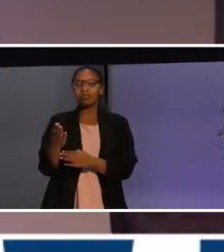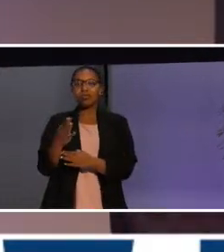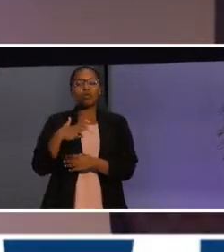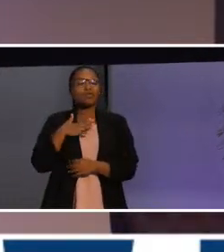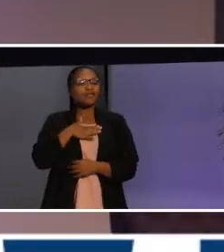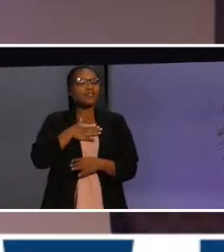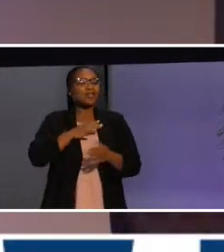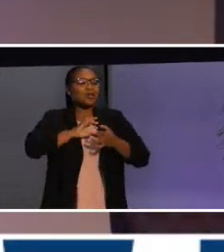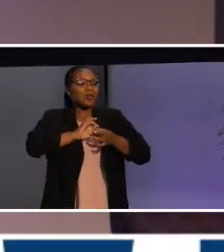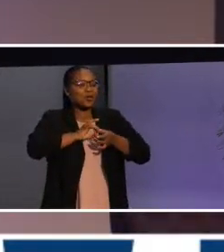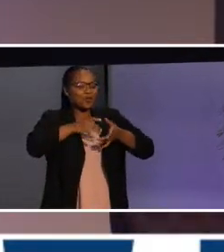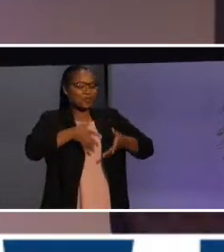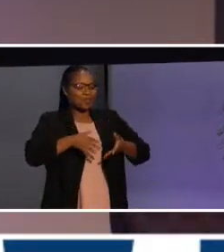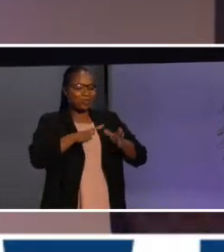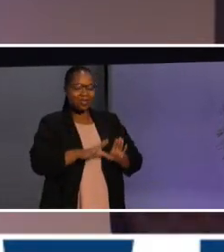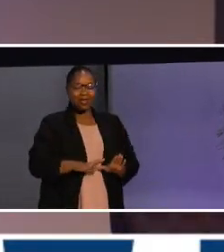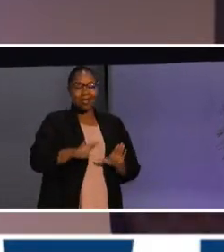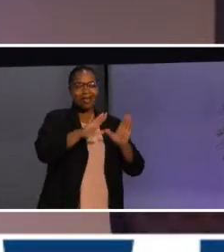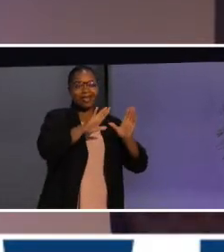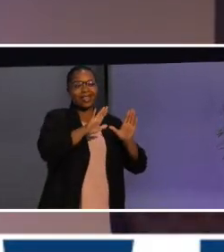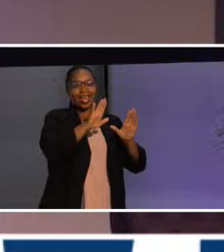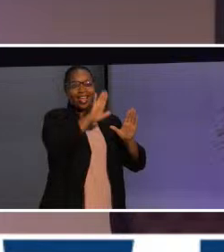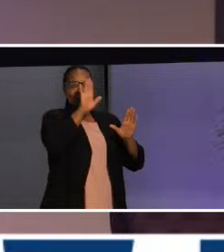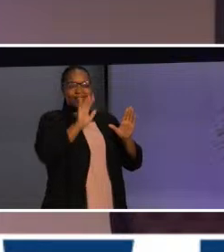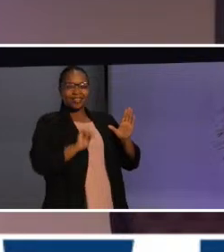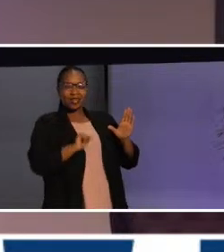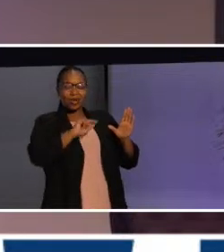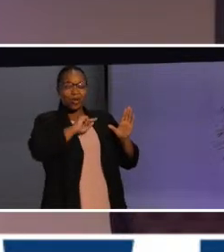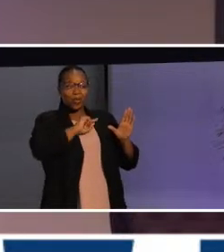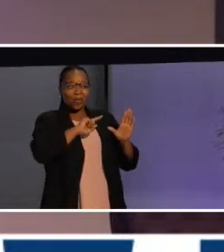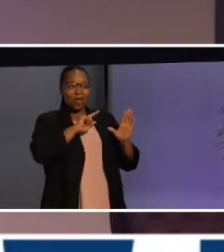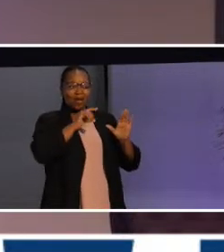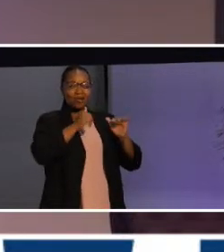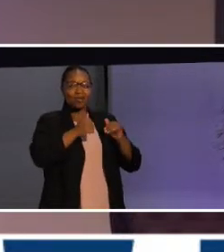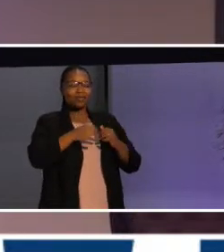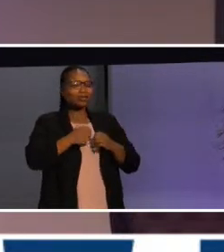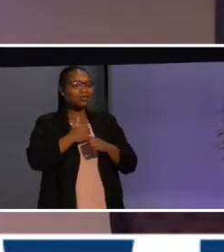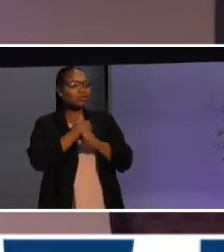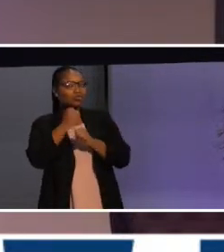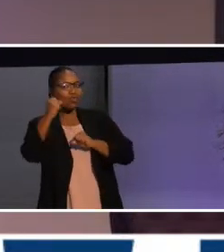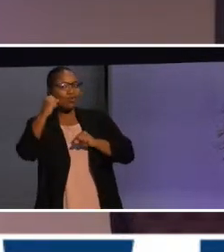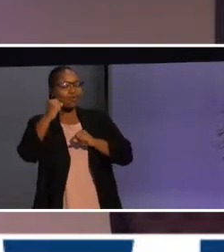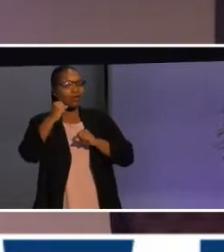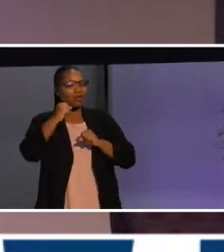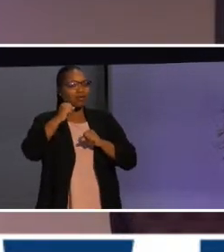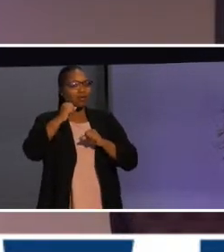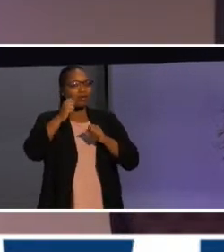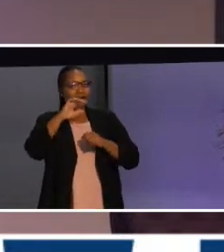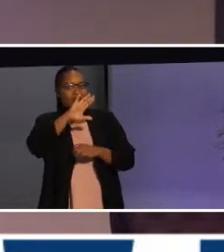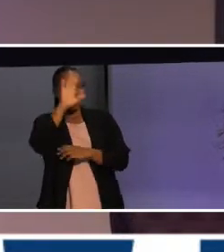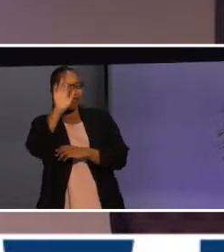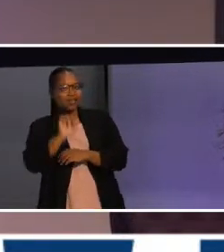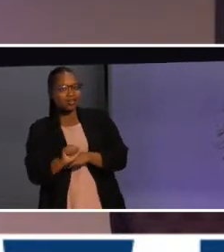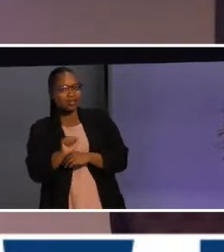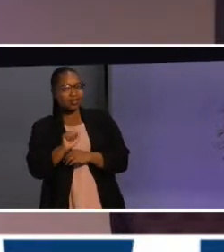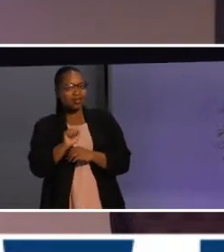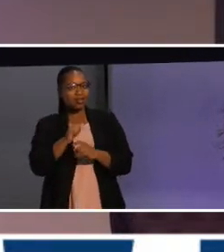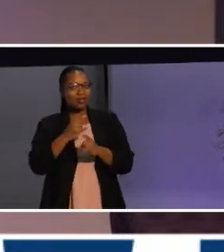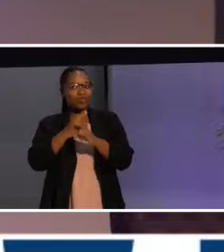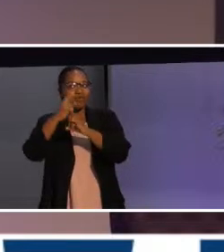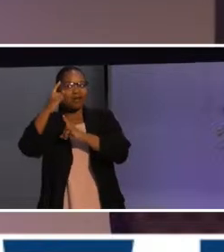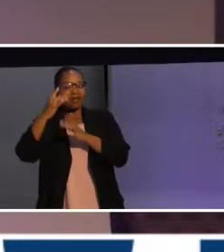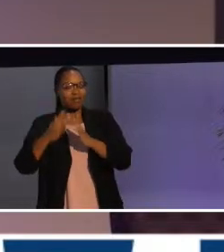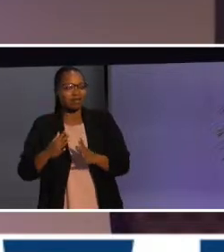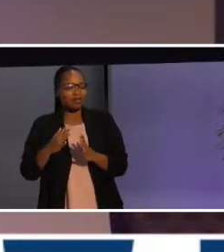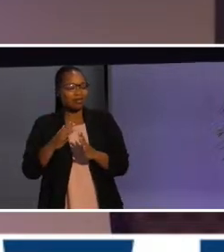It's a continent of heroic African warrior queens, like the Queen Yaa Asantewa